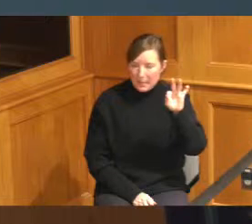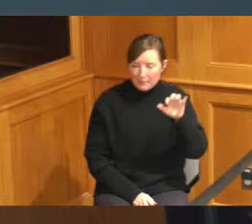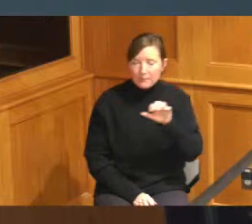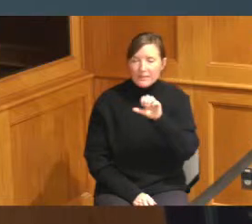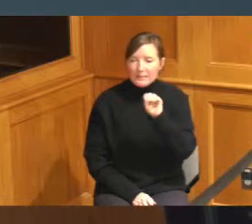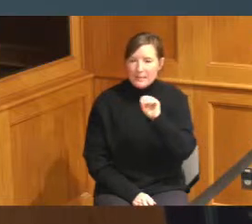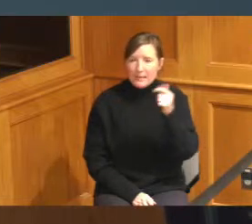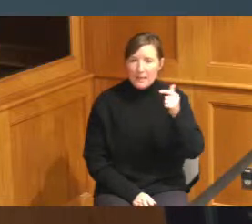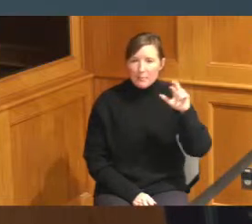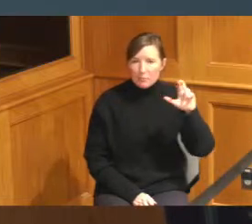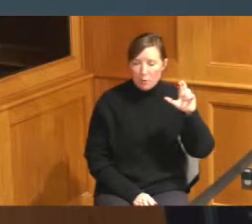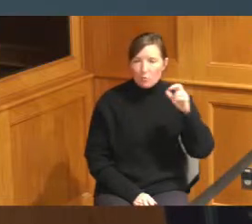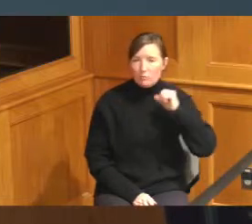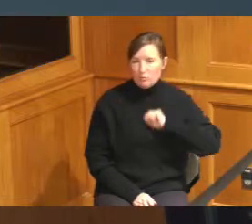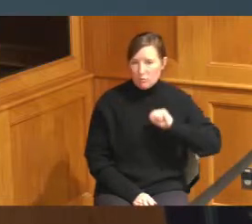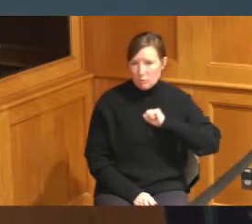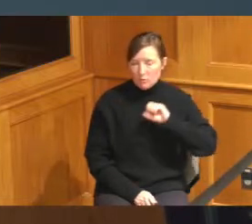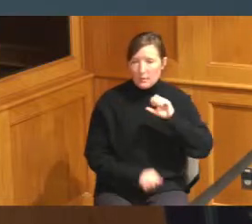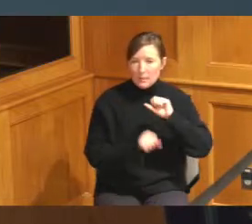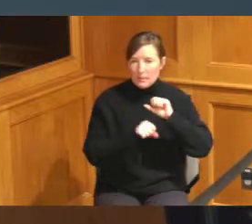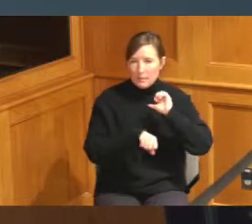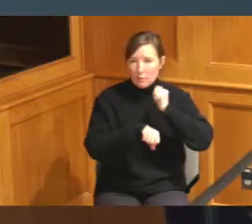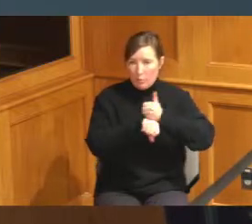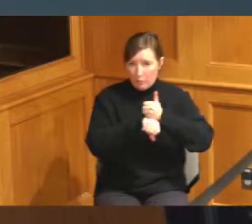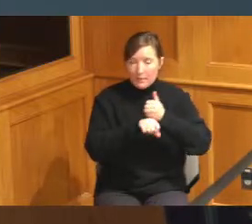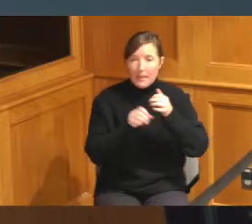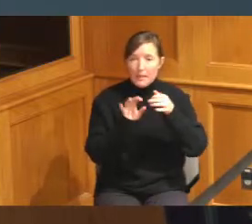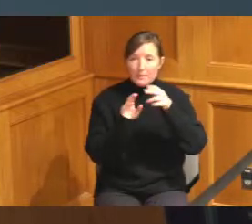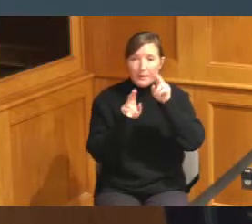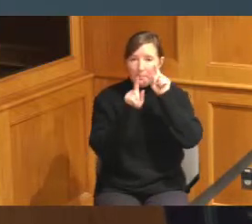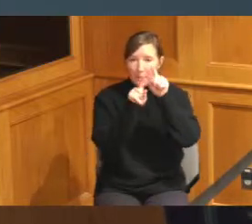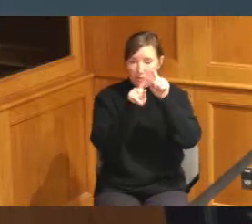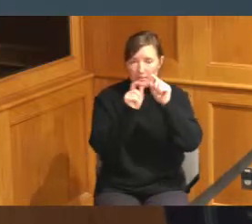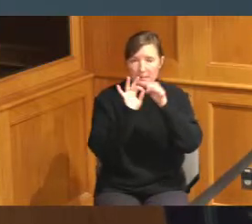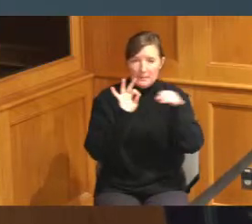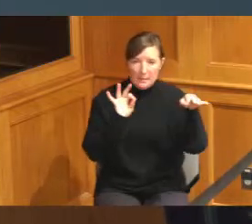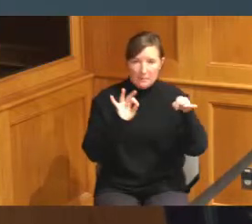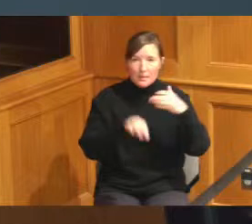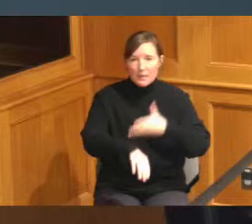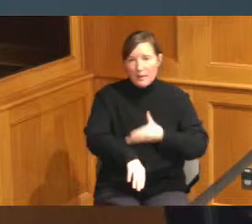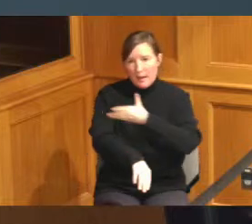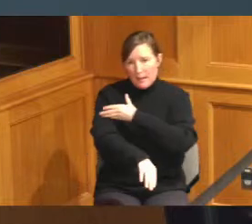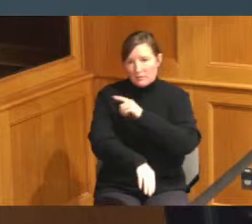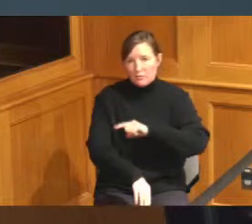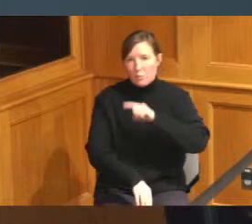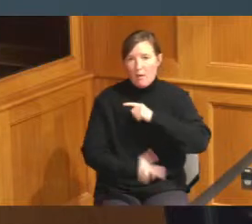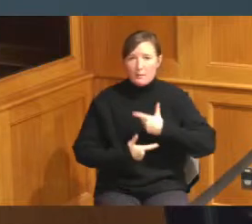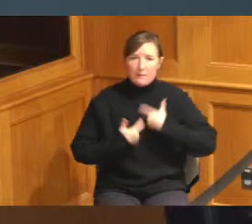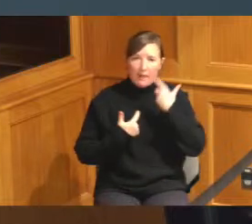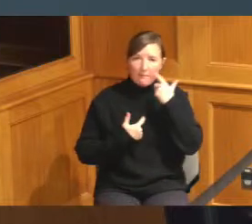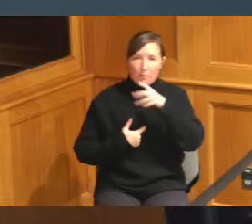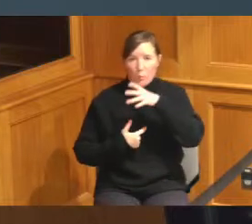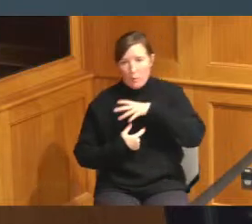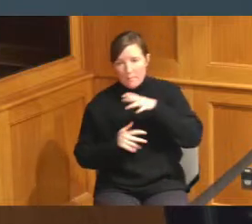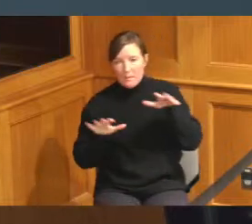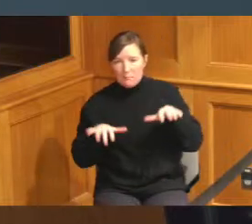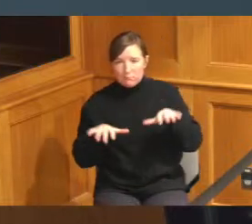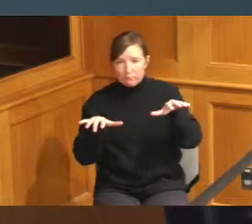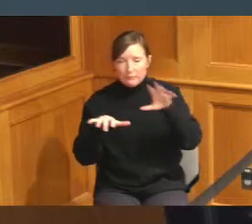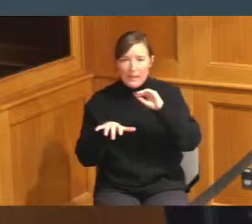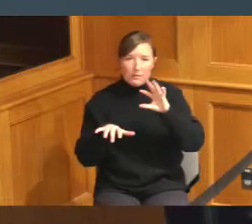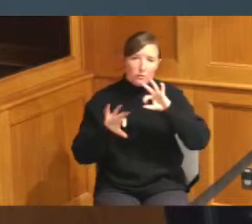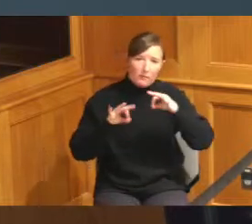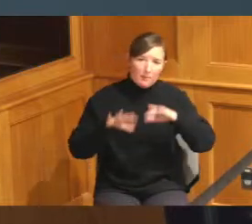Rho sorority incorporated lives by its mission statement to enhance the quality of life of women and their families in the U.S.